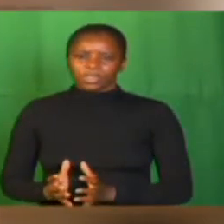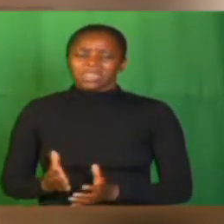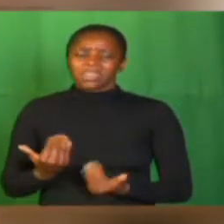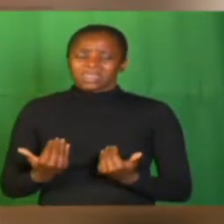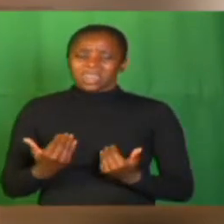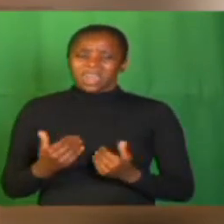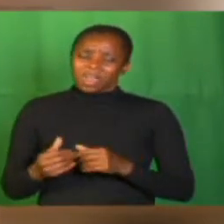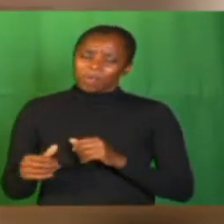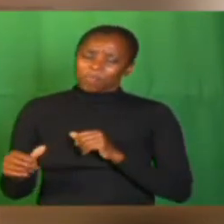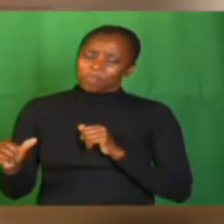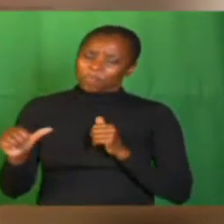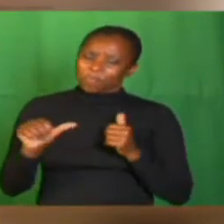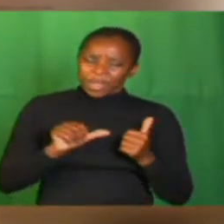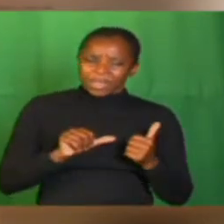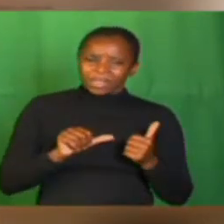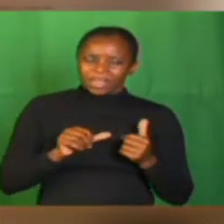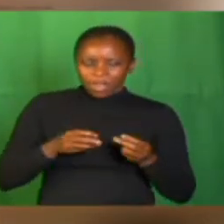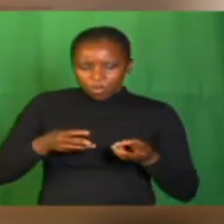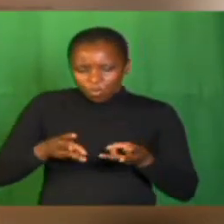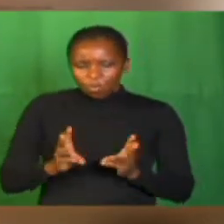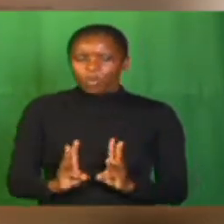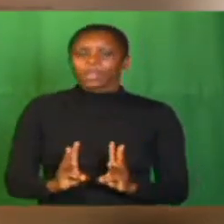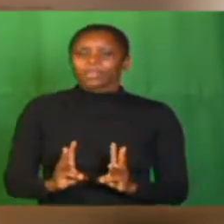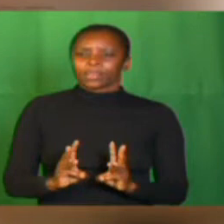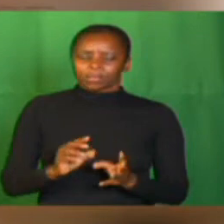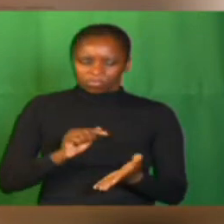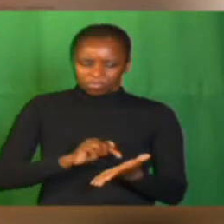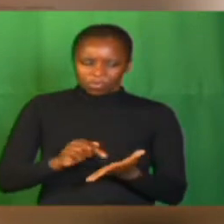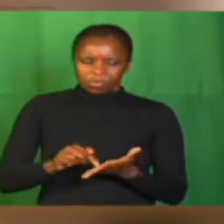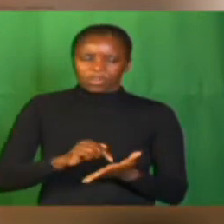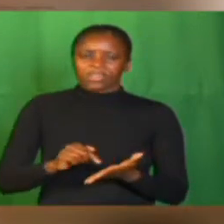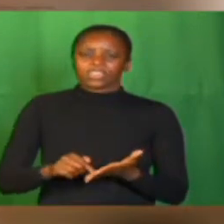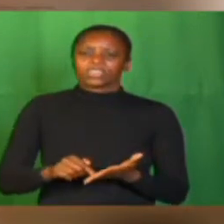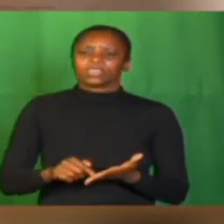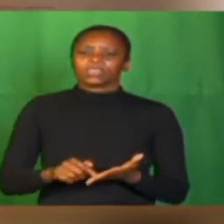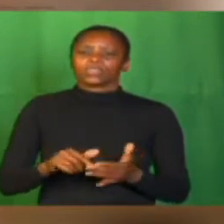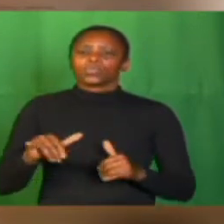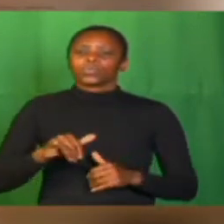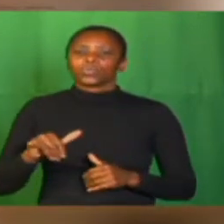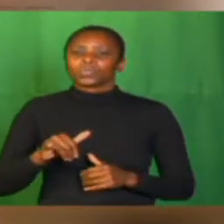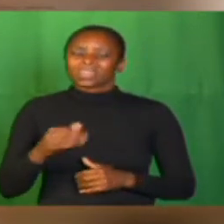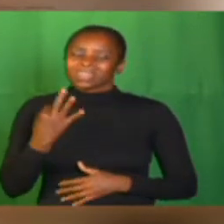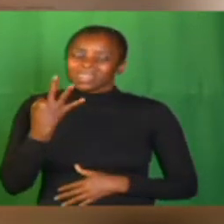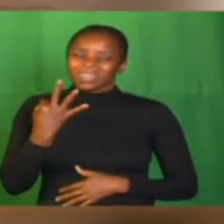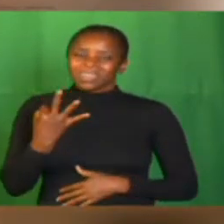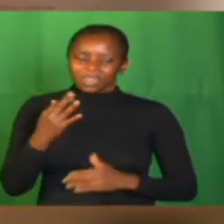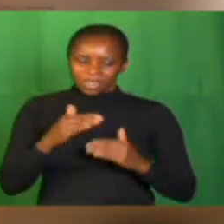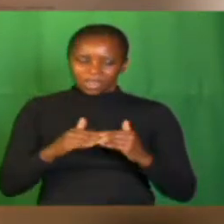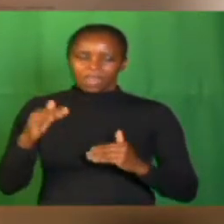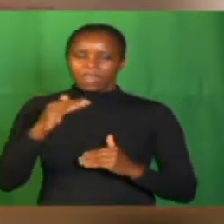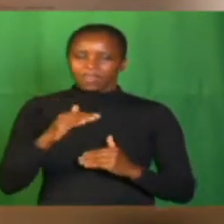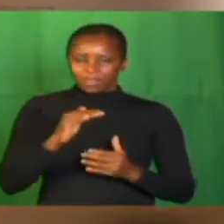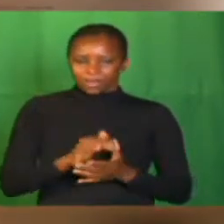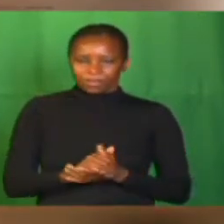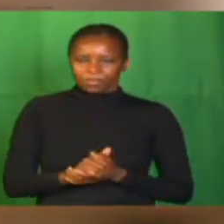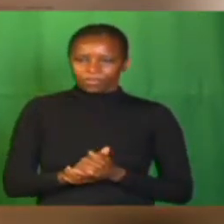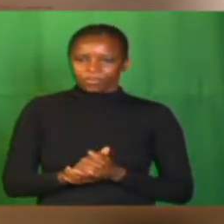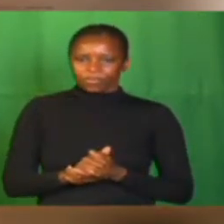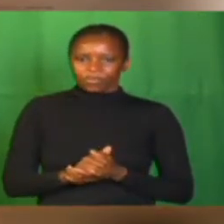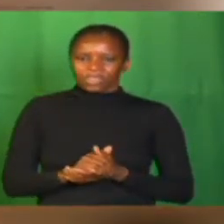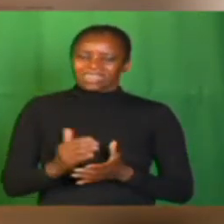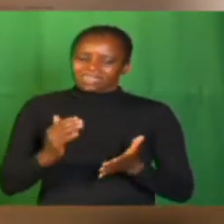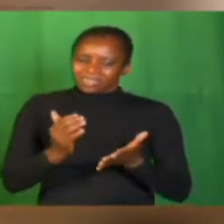back to your order of operations. Know your order of operations, the three levels, that is clearing